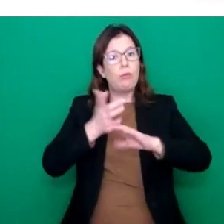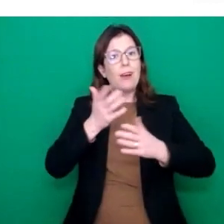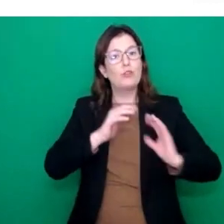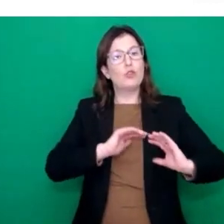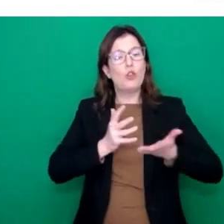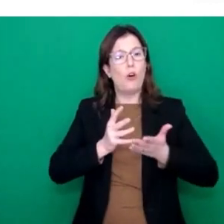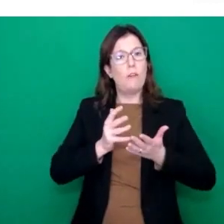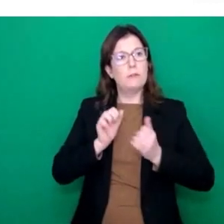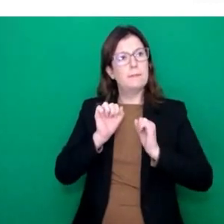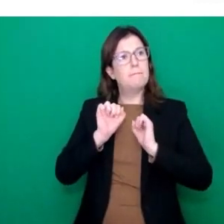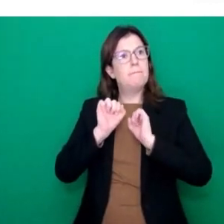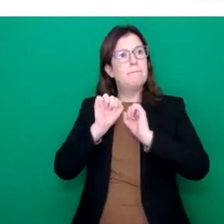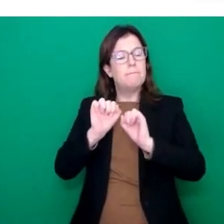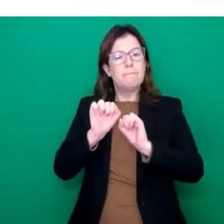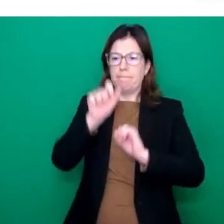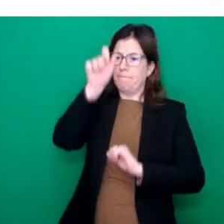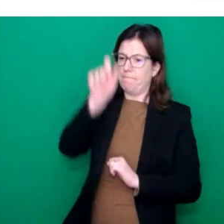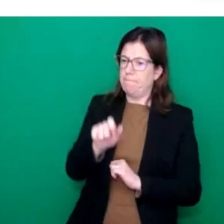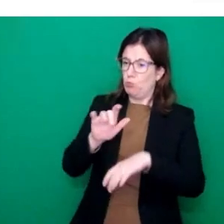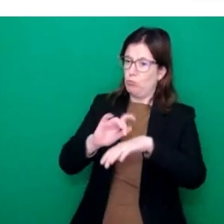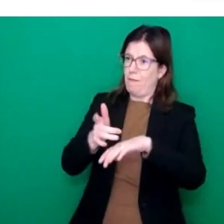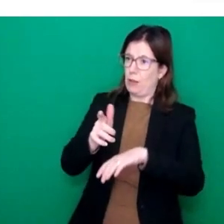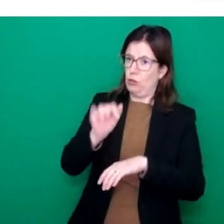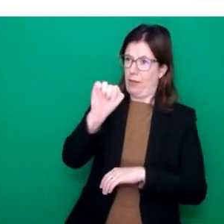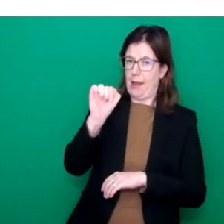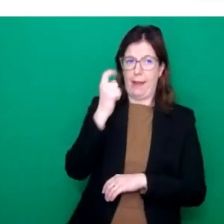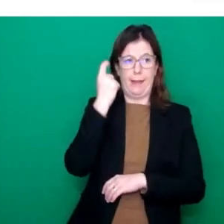be, or the professional who's providing the service should be, are we